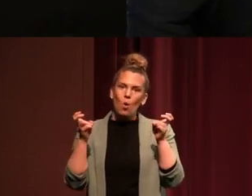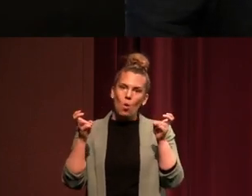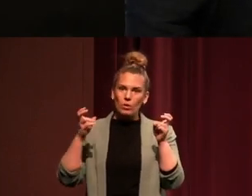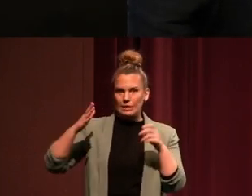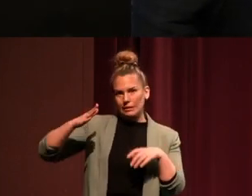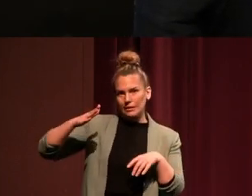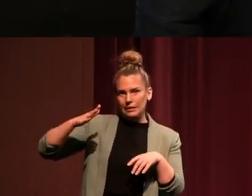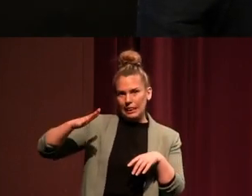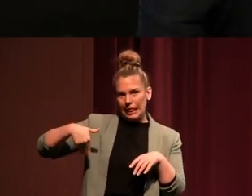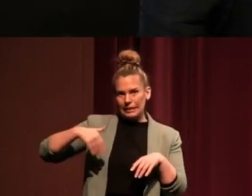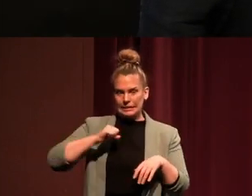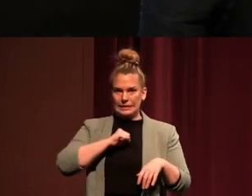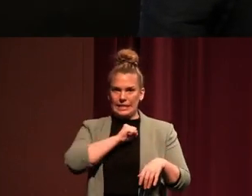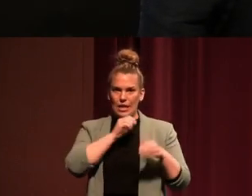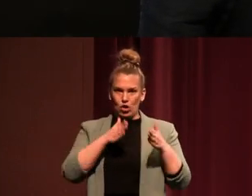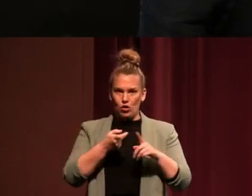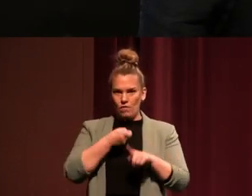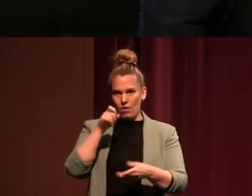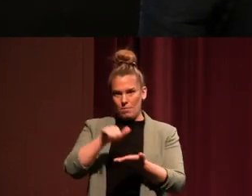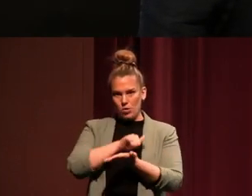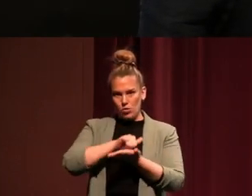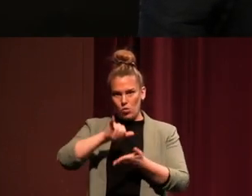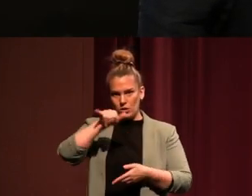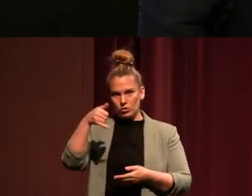senator, Democratic senator from New York,